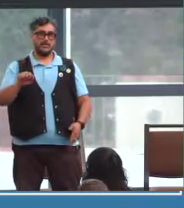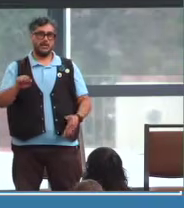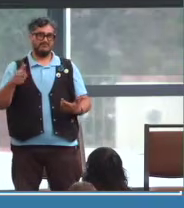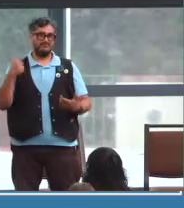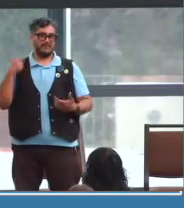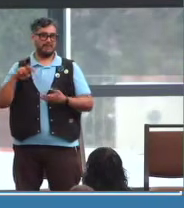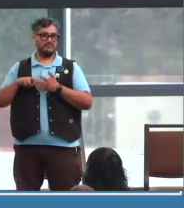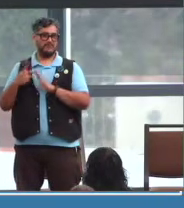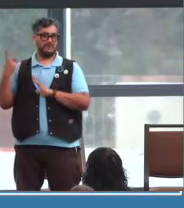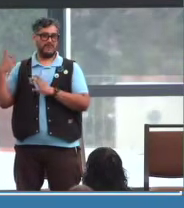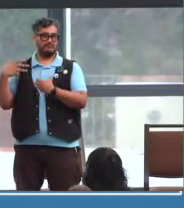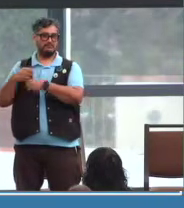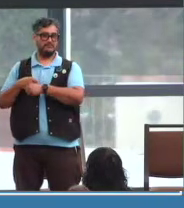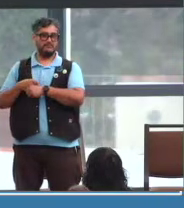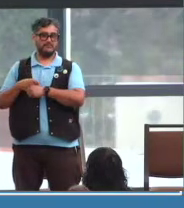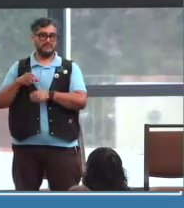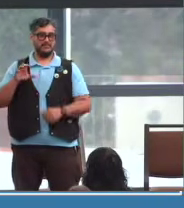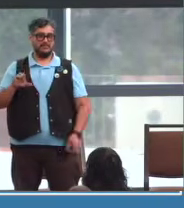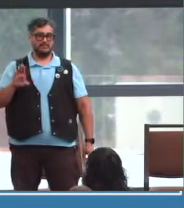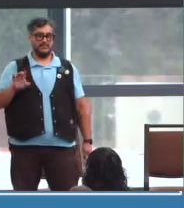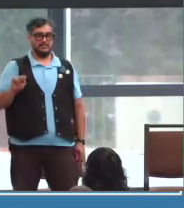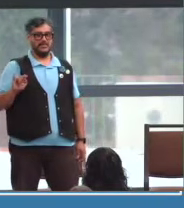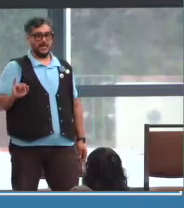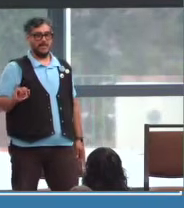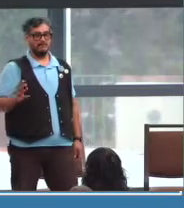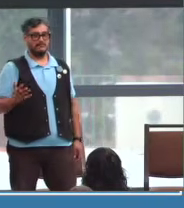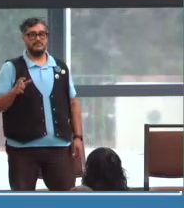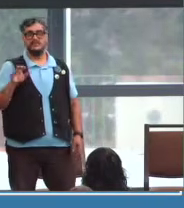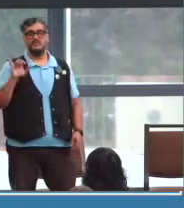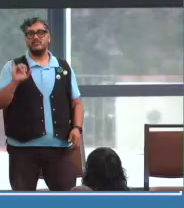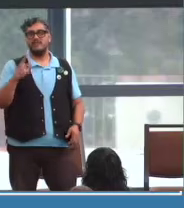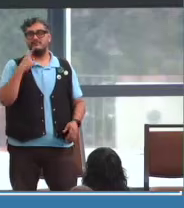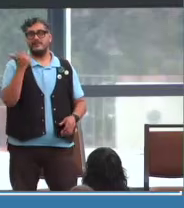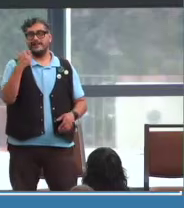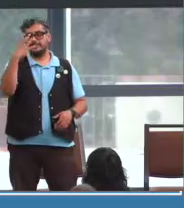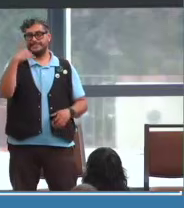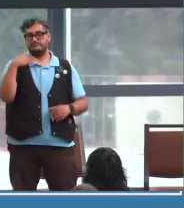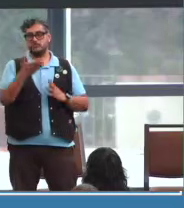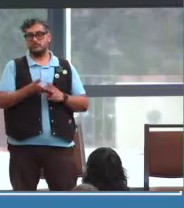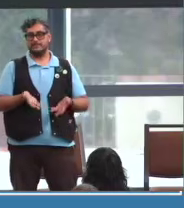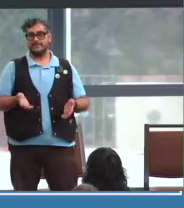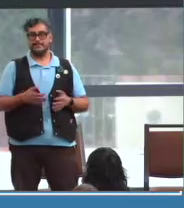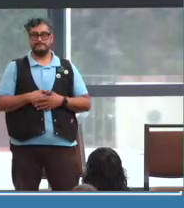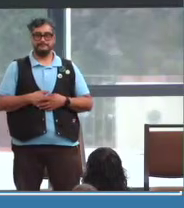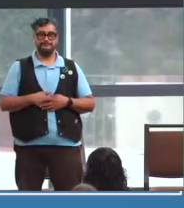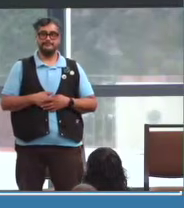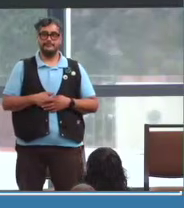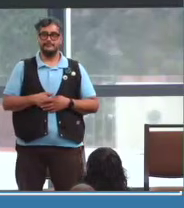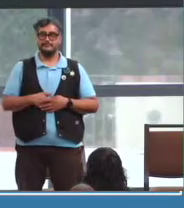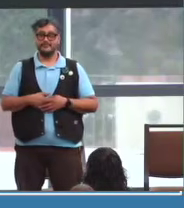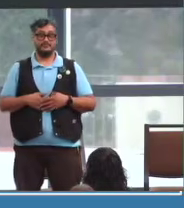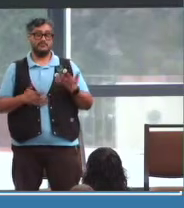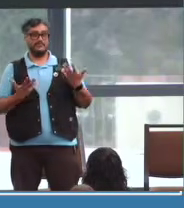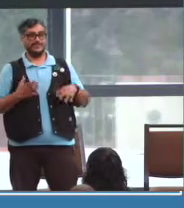stands for. And this is basically the first line therapy for any sleep disturbance. Standard sleep hygiene, I'm sure you've